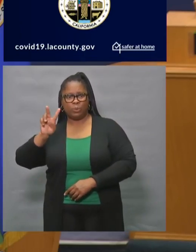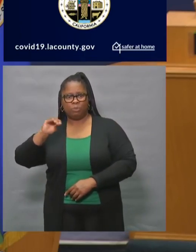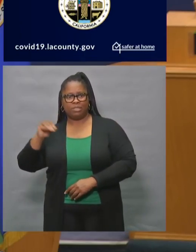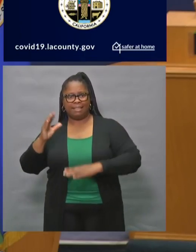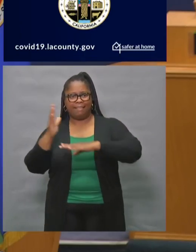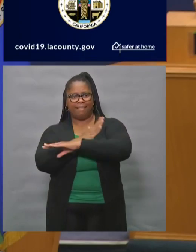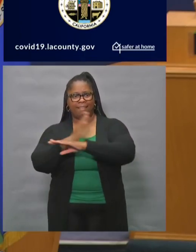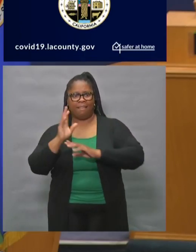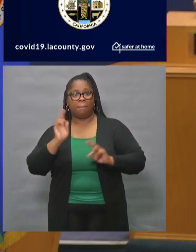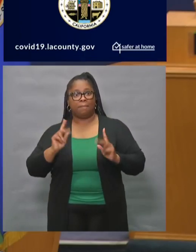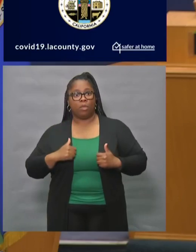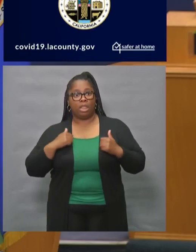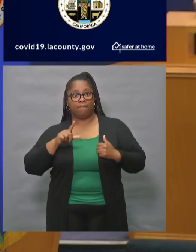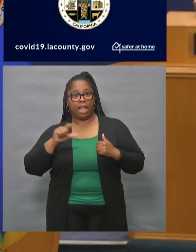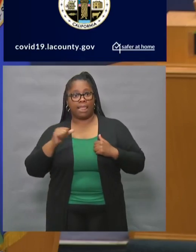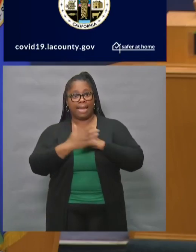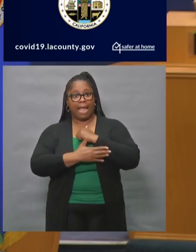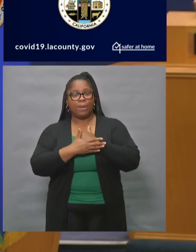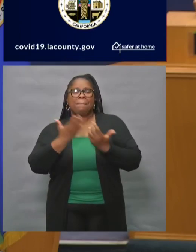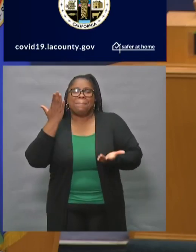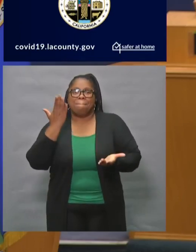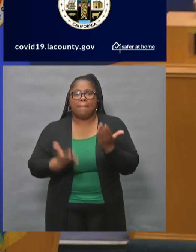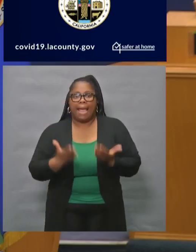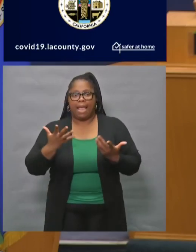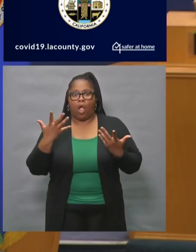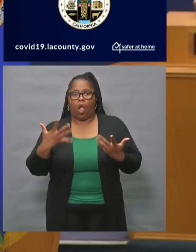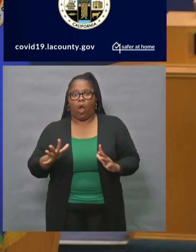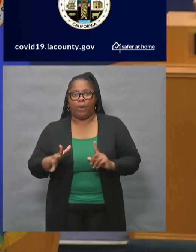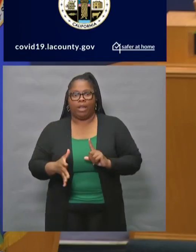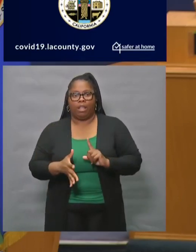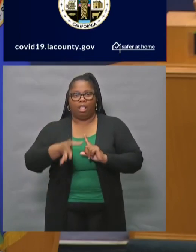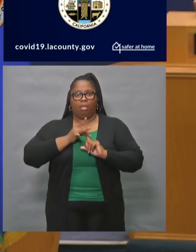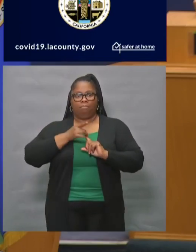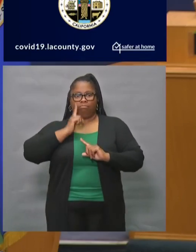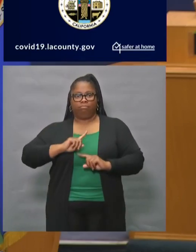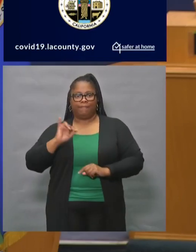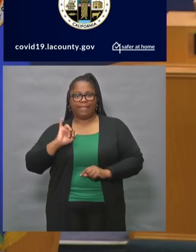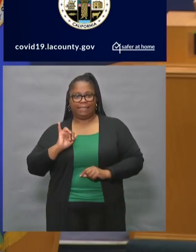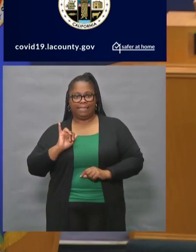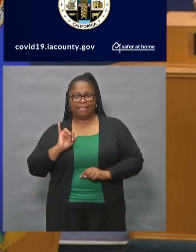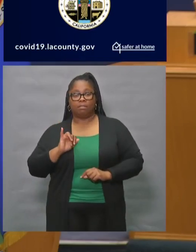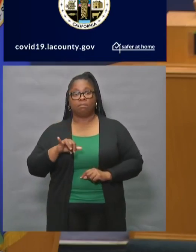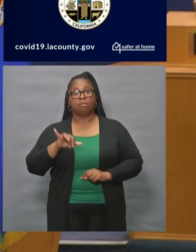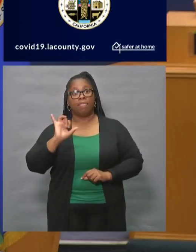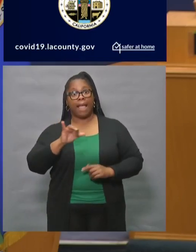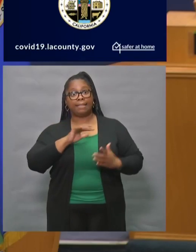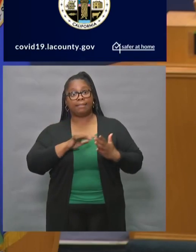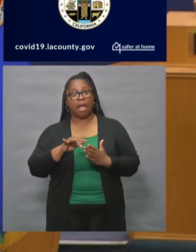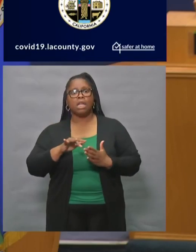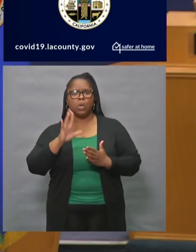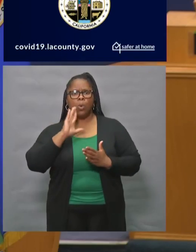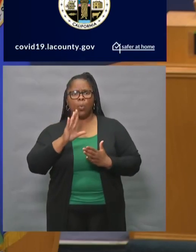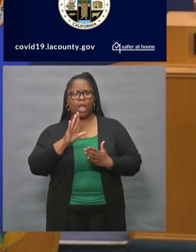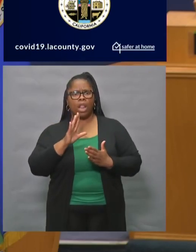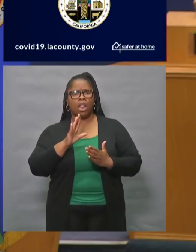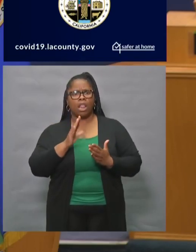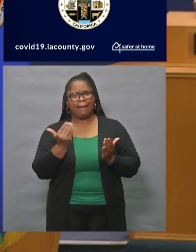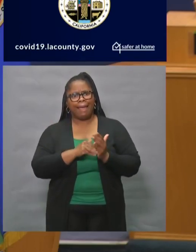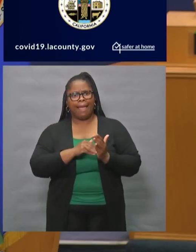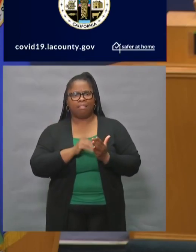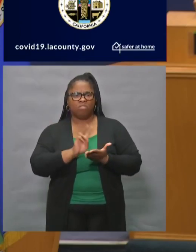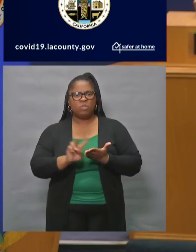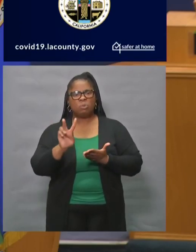people who live in LA County may have already been infected. You know, we're going to repeat that study every 2 to 3